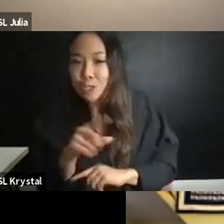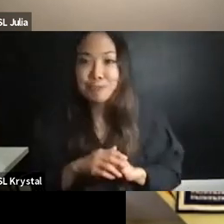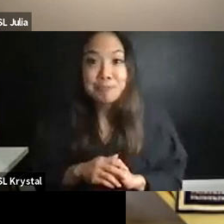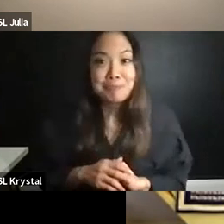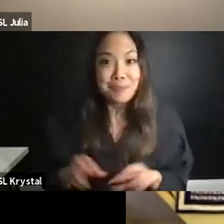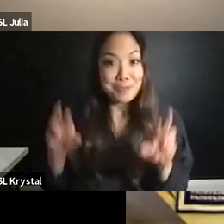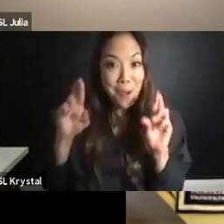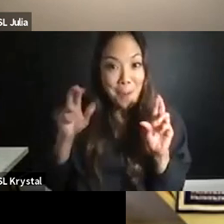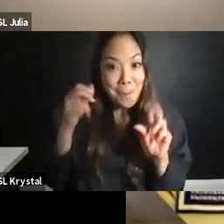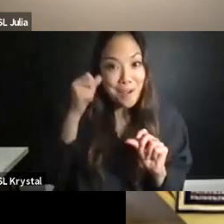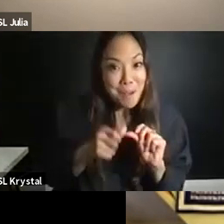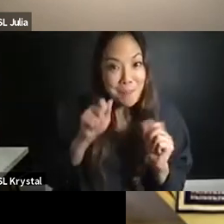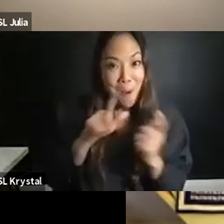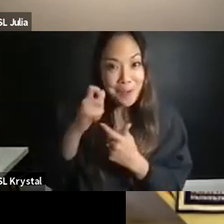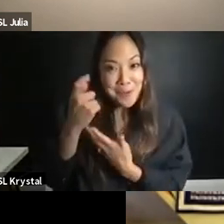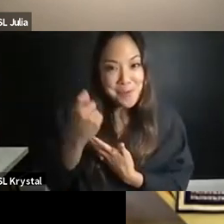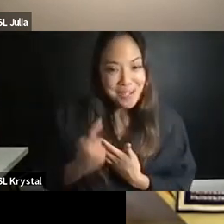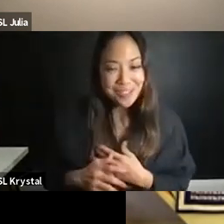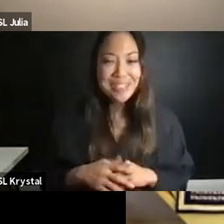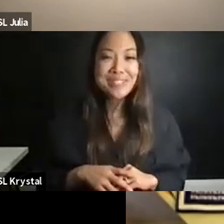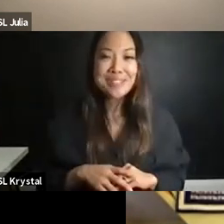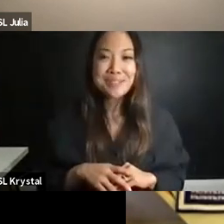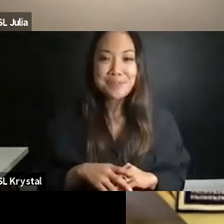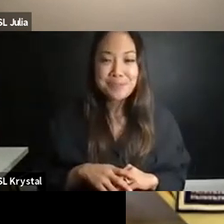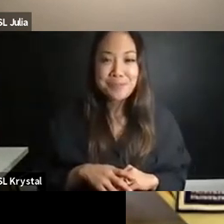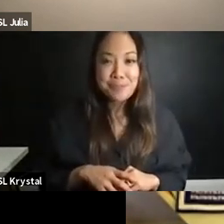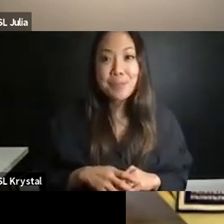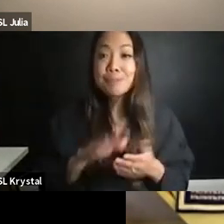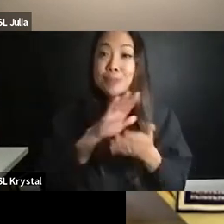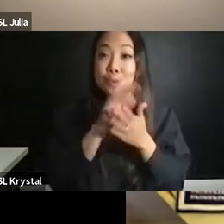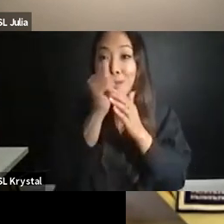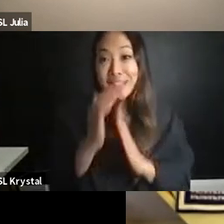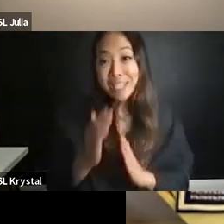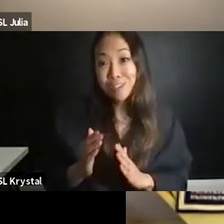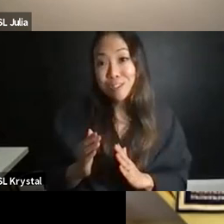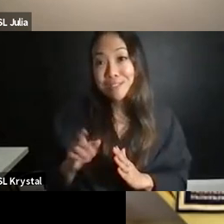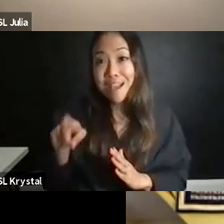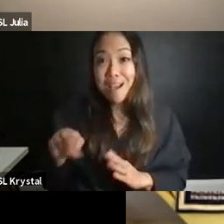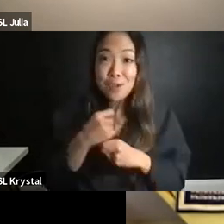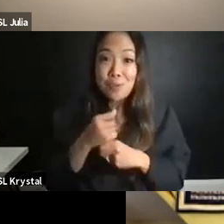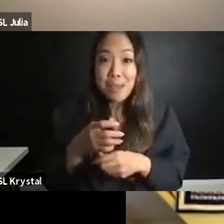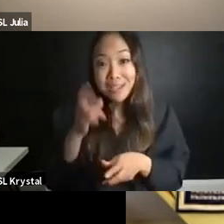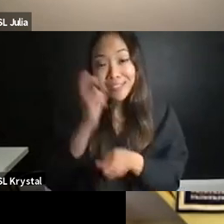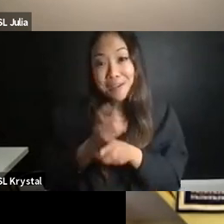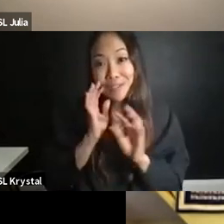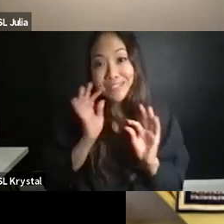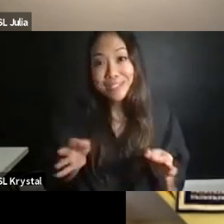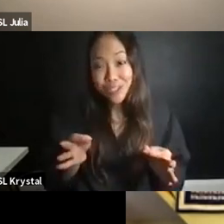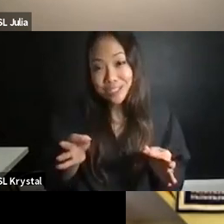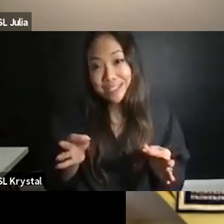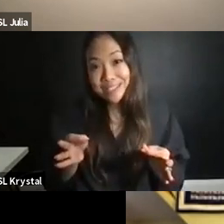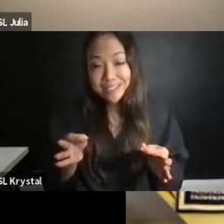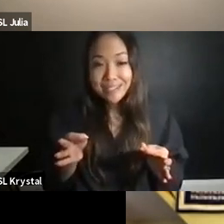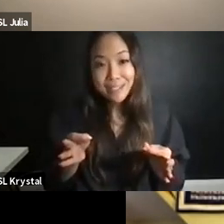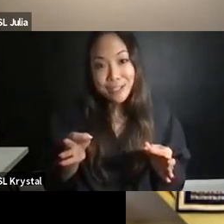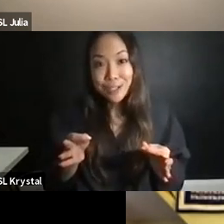these these questions um school leaders have to make some pretty hard choices when it comes to deciding whether or